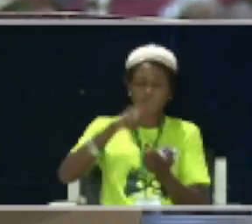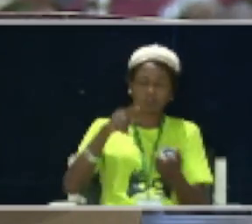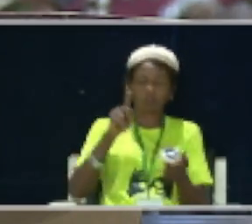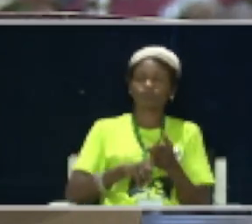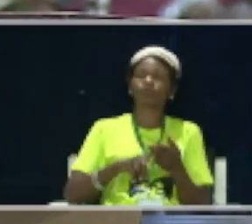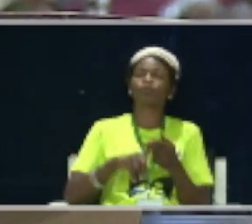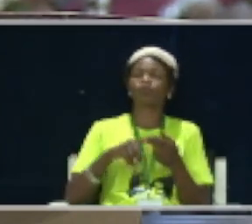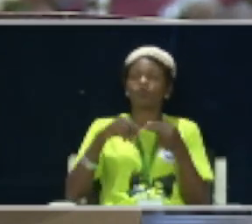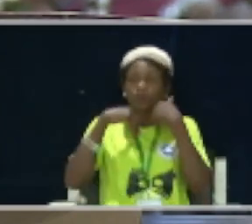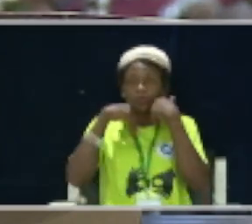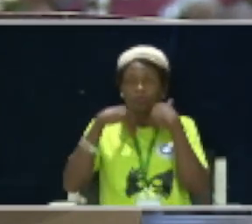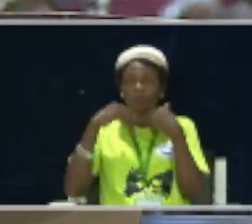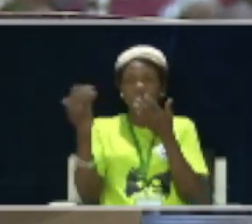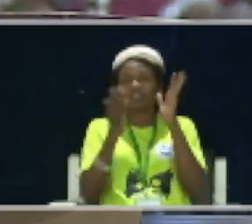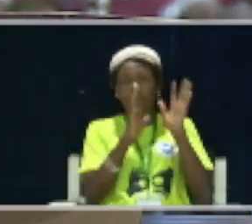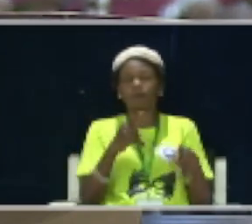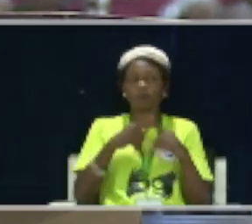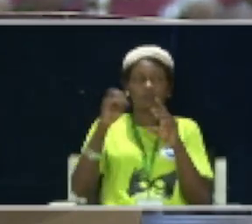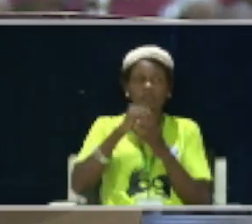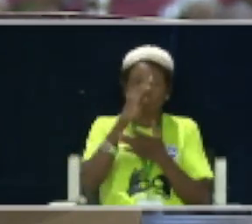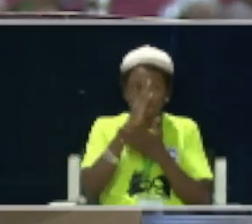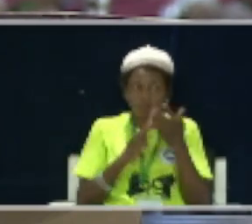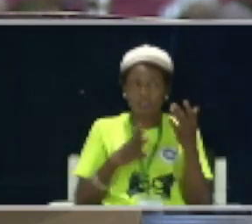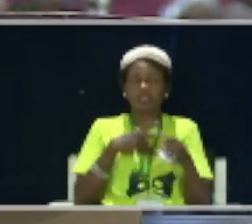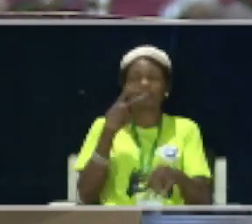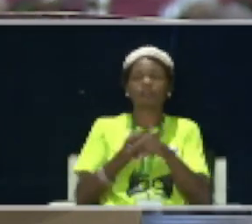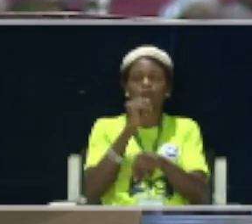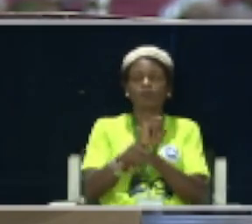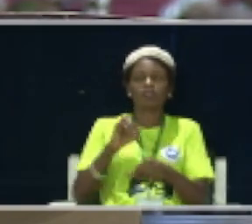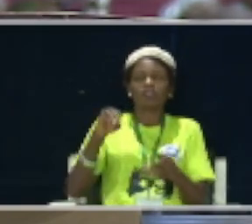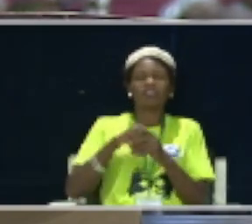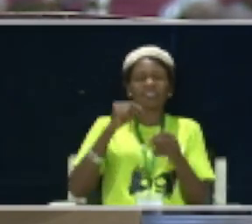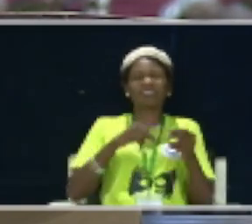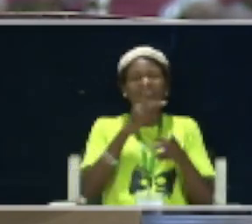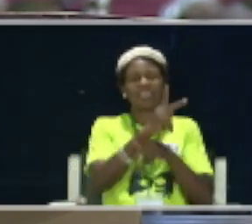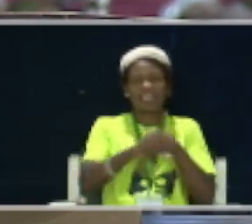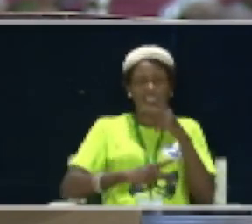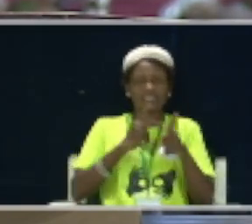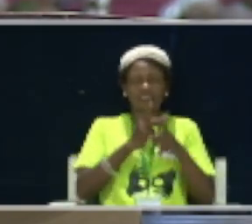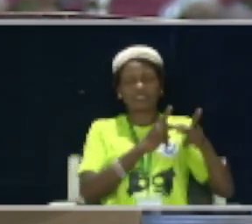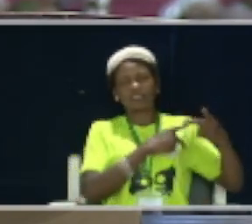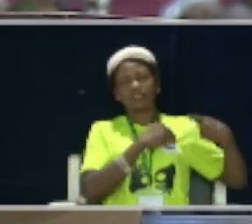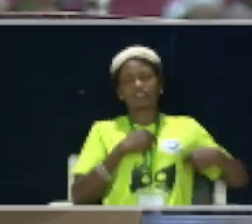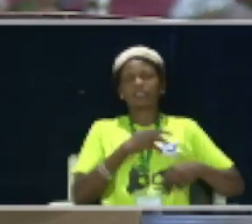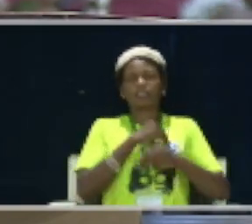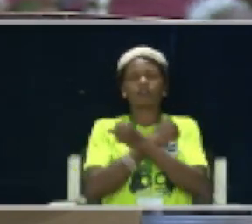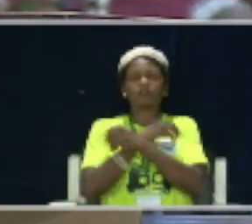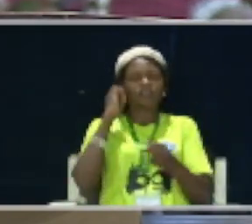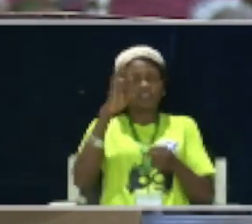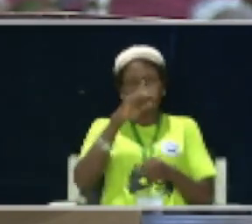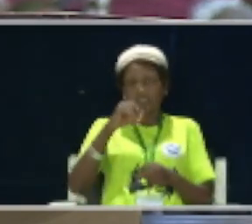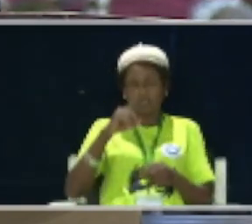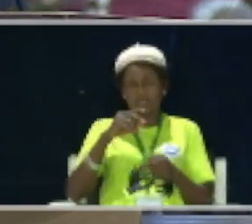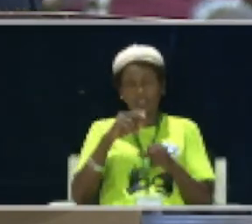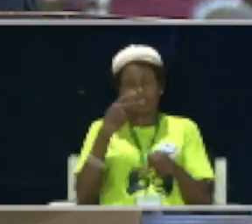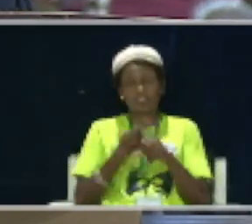his humility and sincerity, in his honesty and hard work, in his kind-heartedness and love, in his integrity and fear